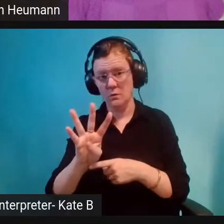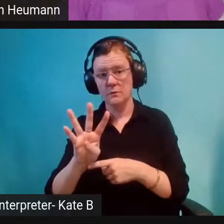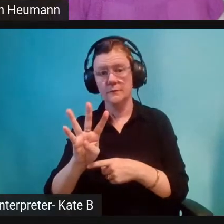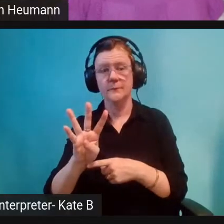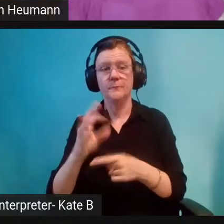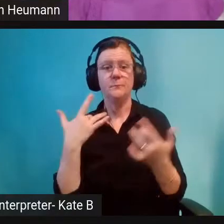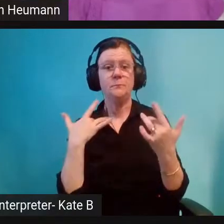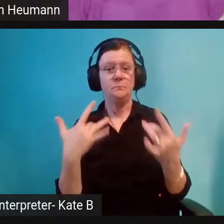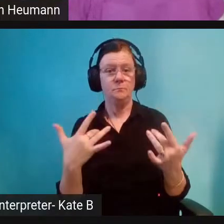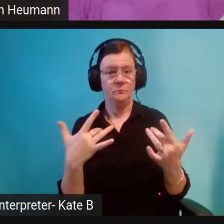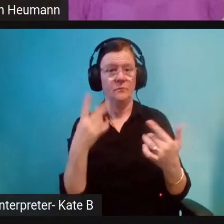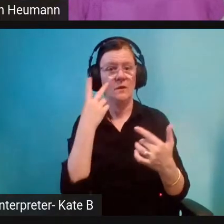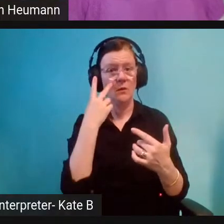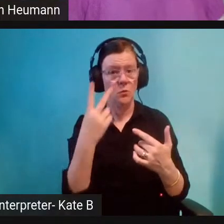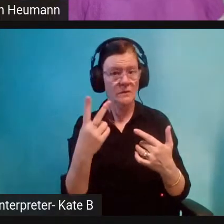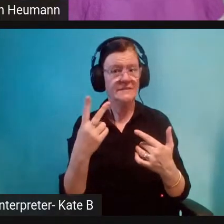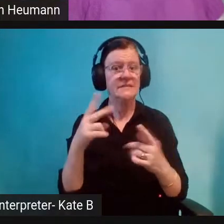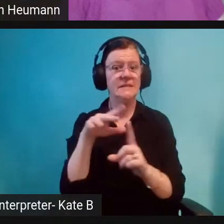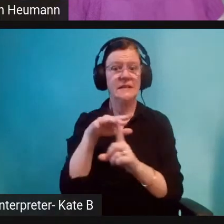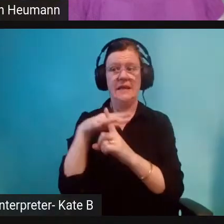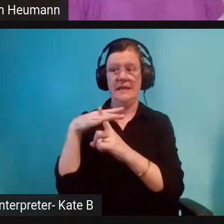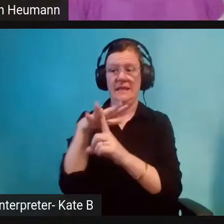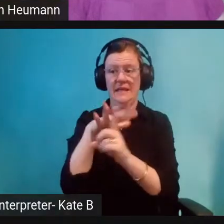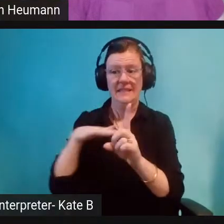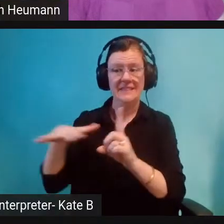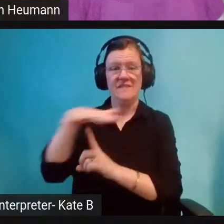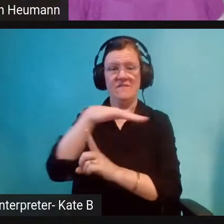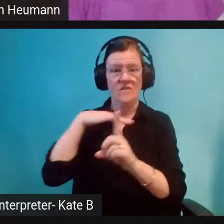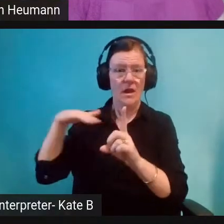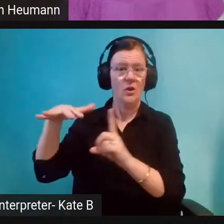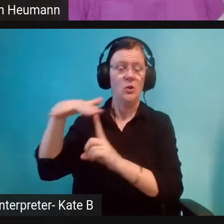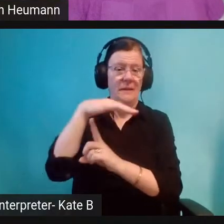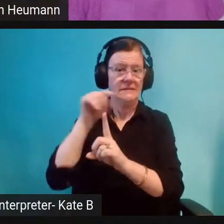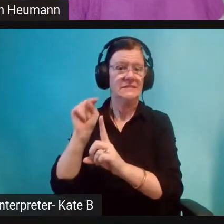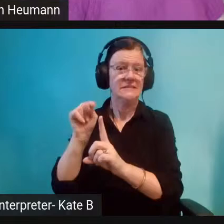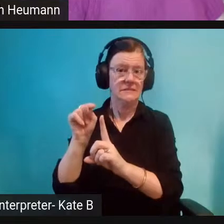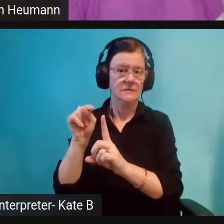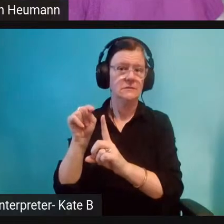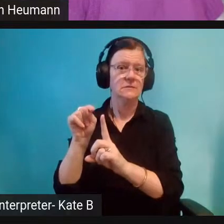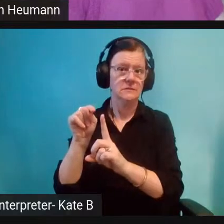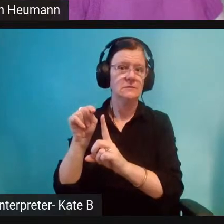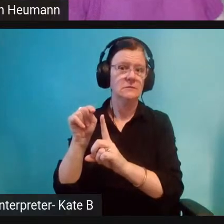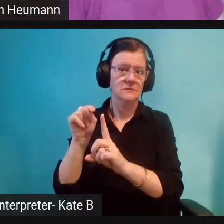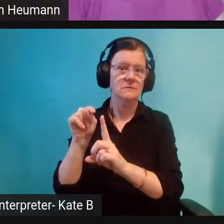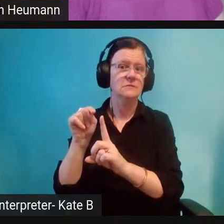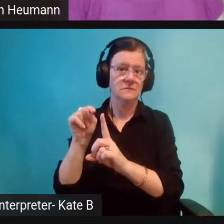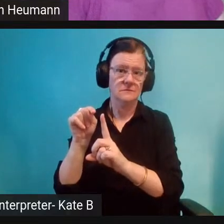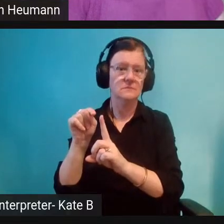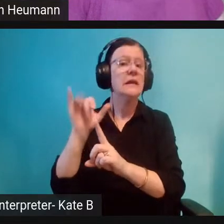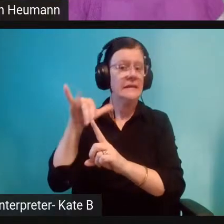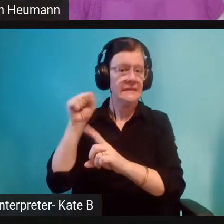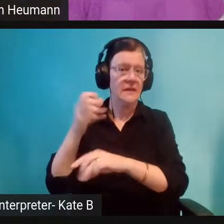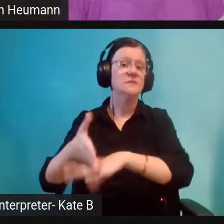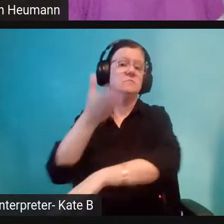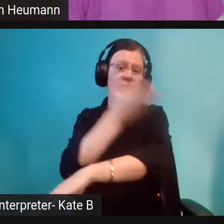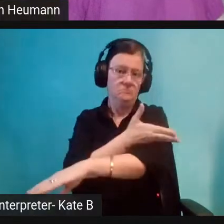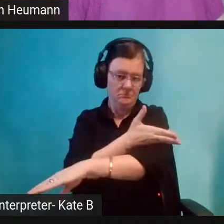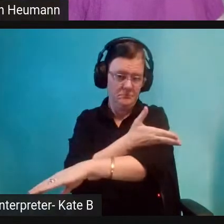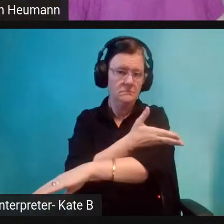is that the built environment is probably the one area where there have been major